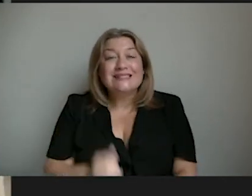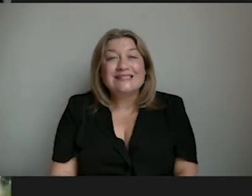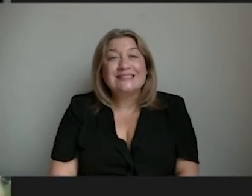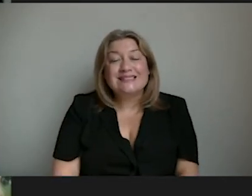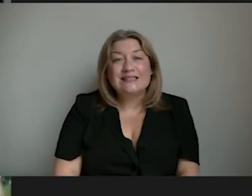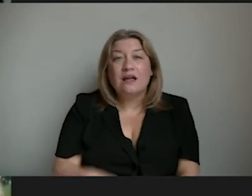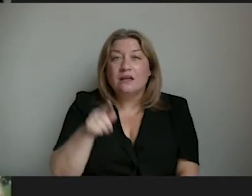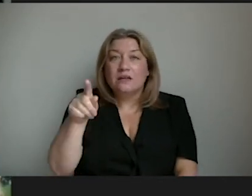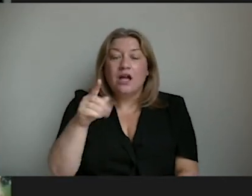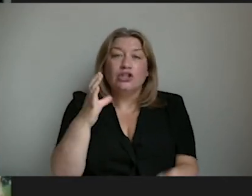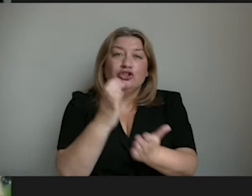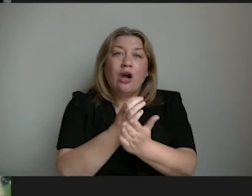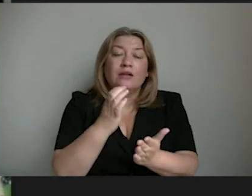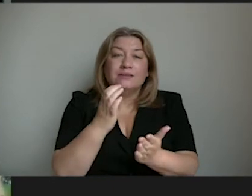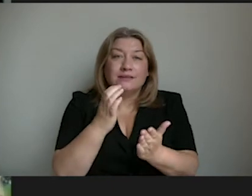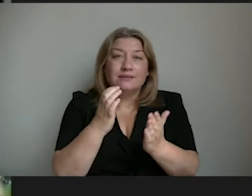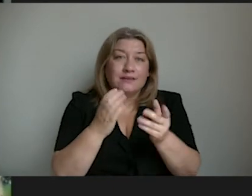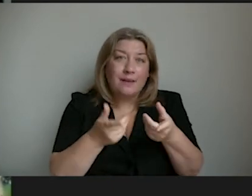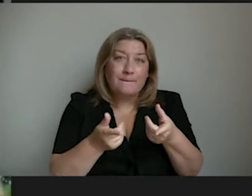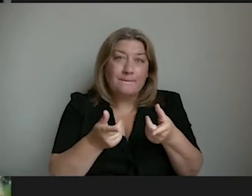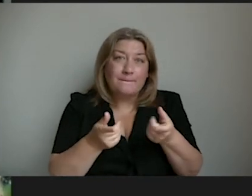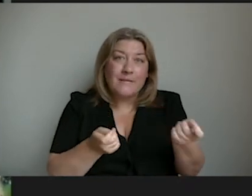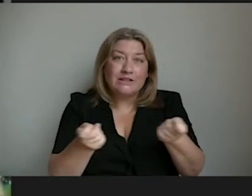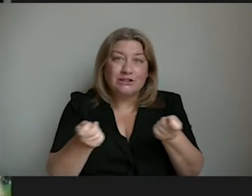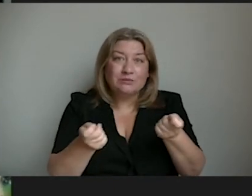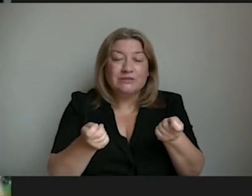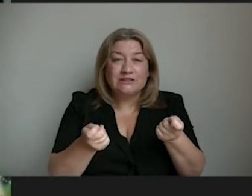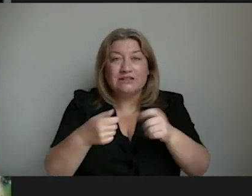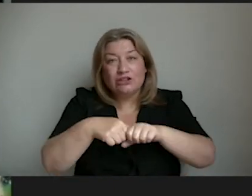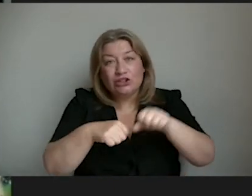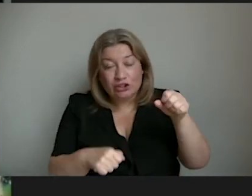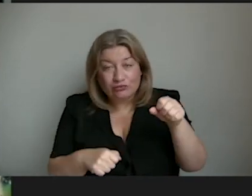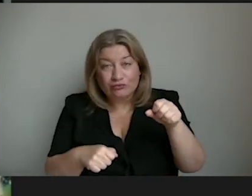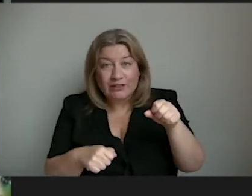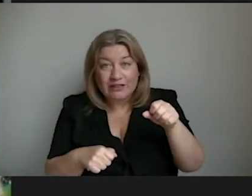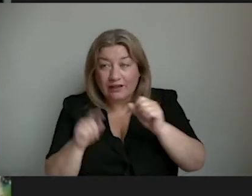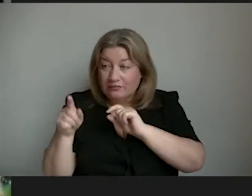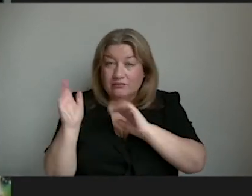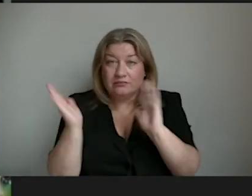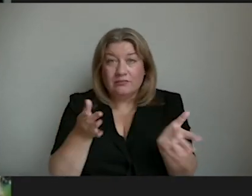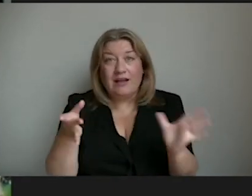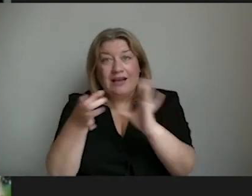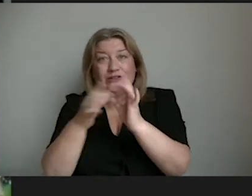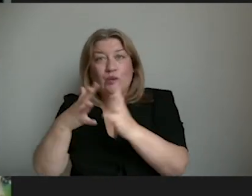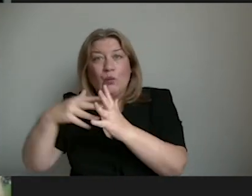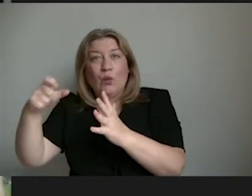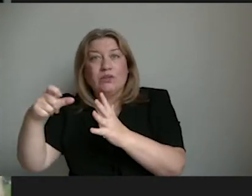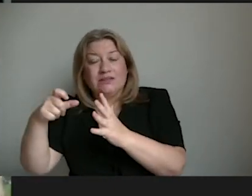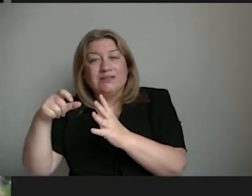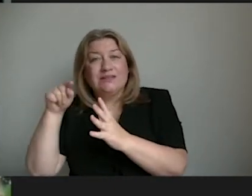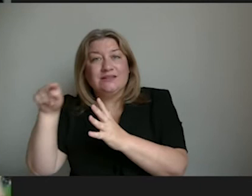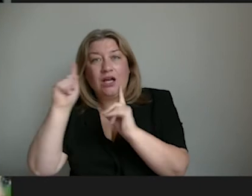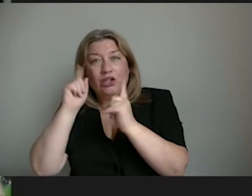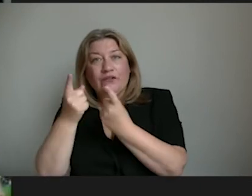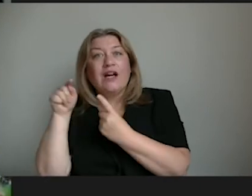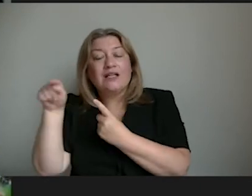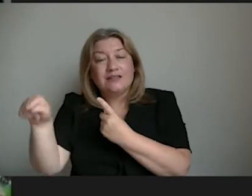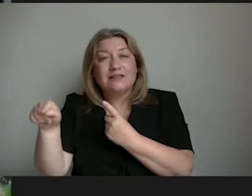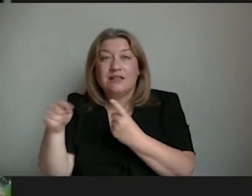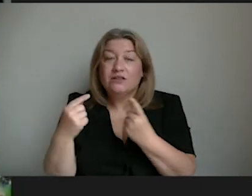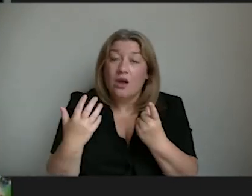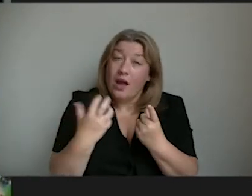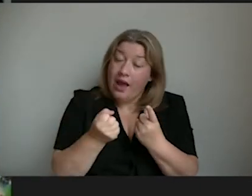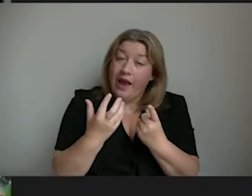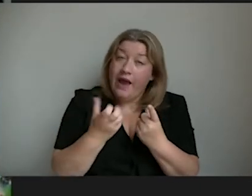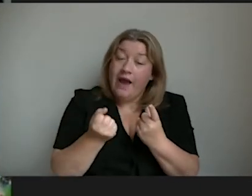all the way up to level 6, so that's the chartered management degree apprenticeship that we deliver in partnership with Worcester. So yeah,